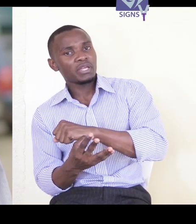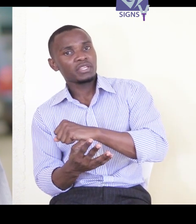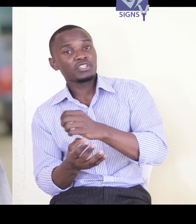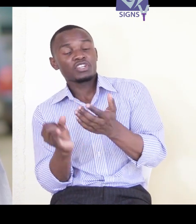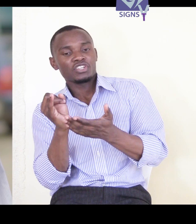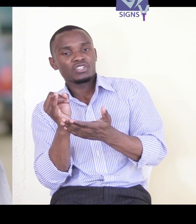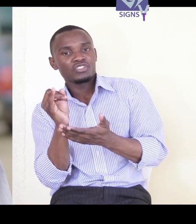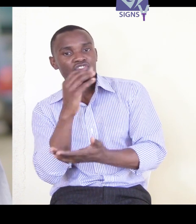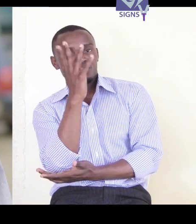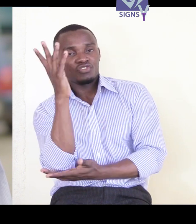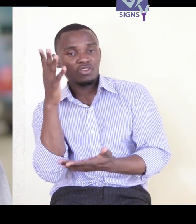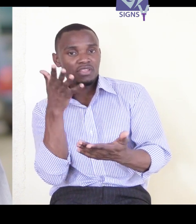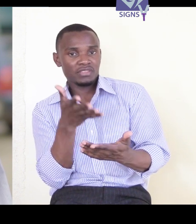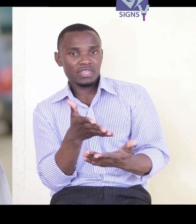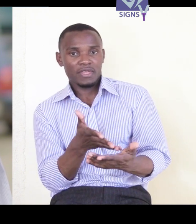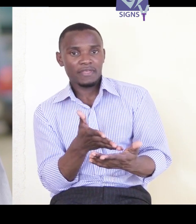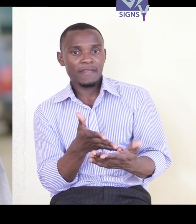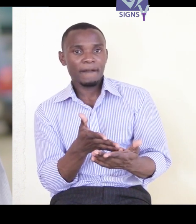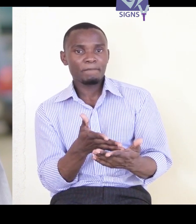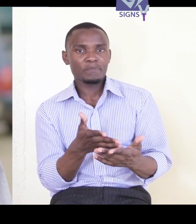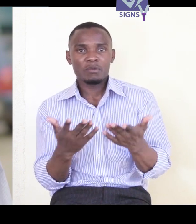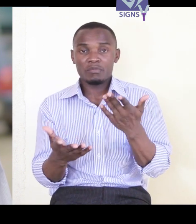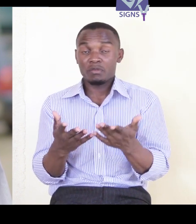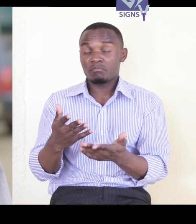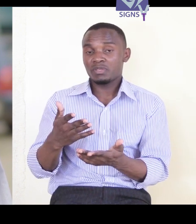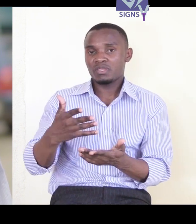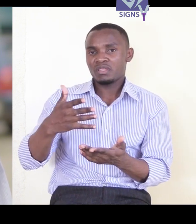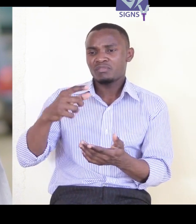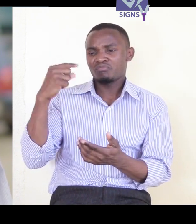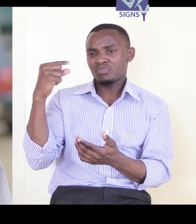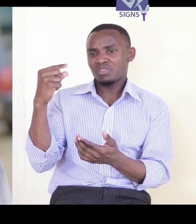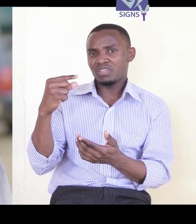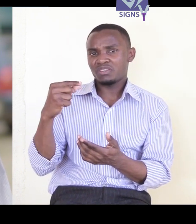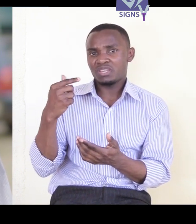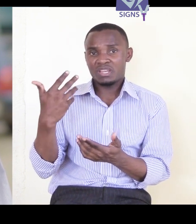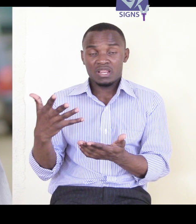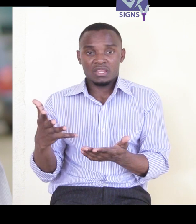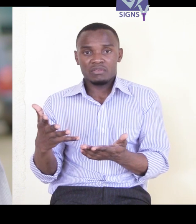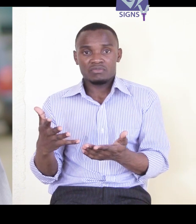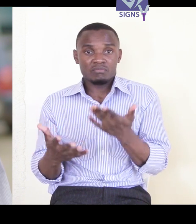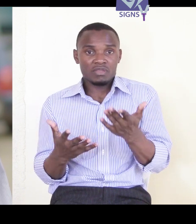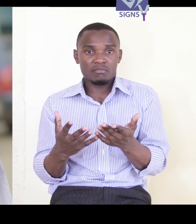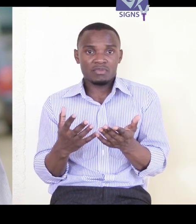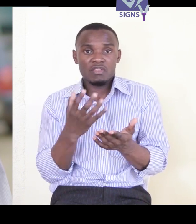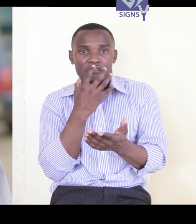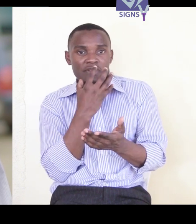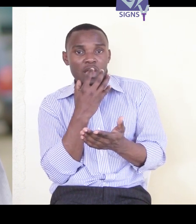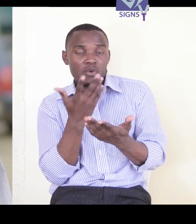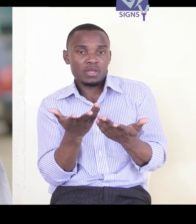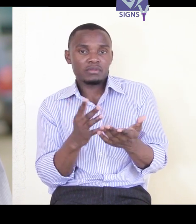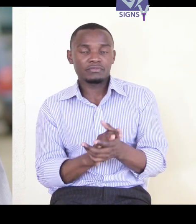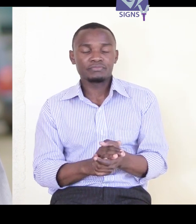they will explain that there is a tree somewhere with the green leaves, with this color of flowers. That explanation is